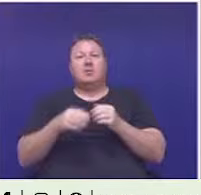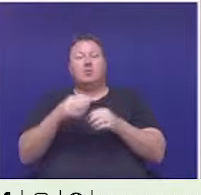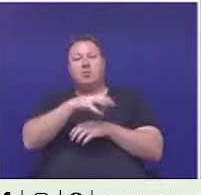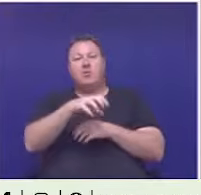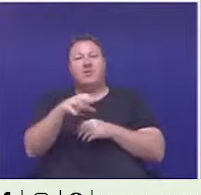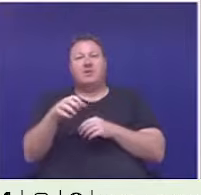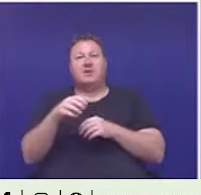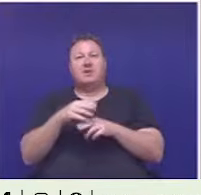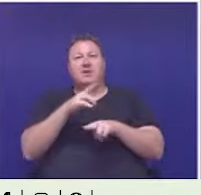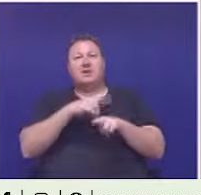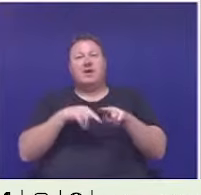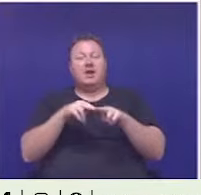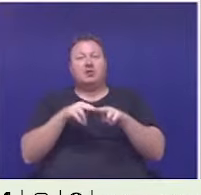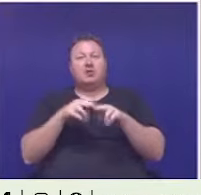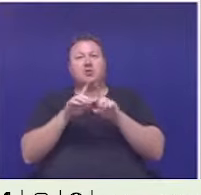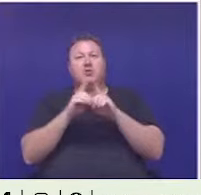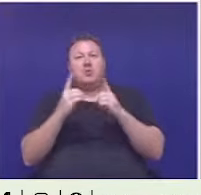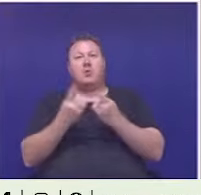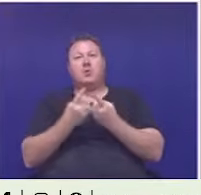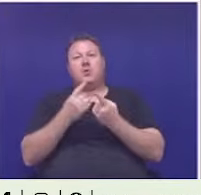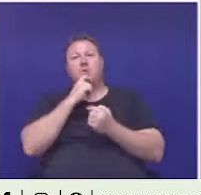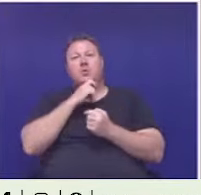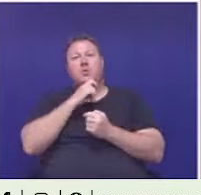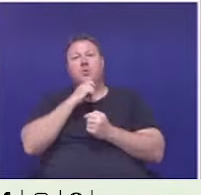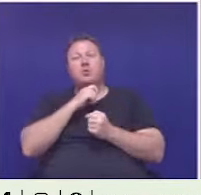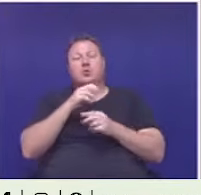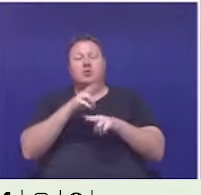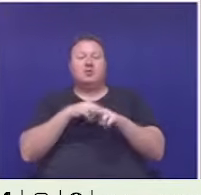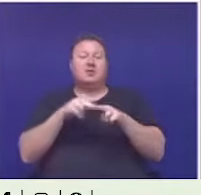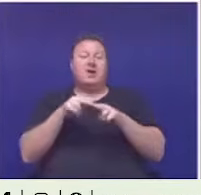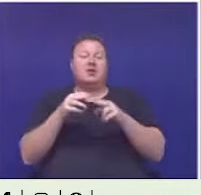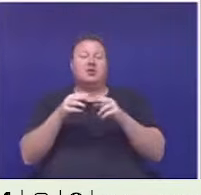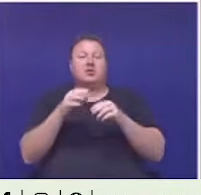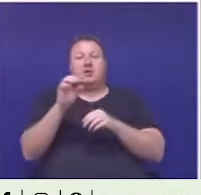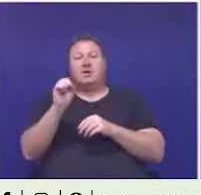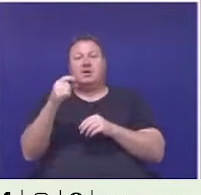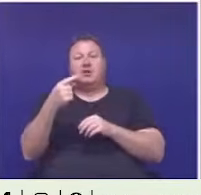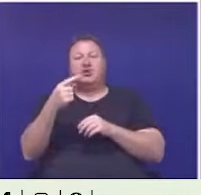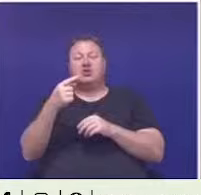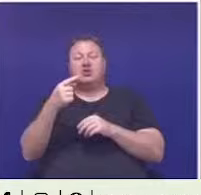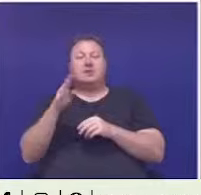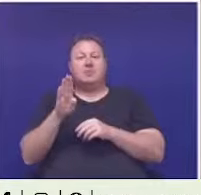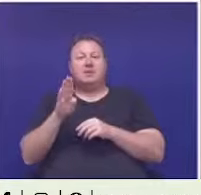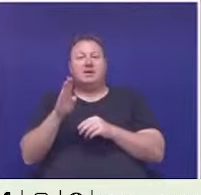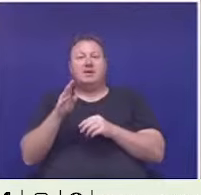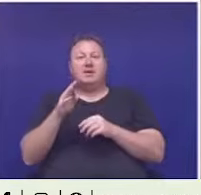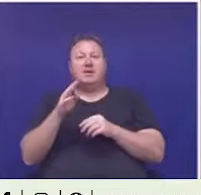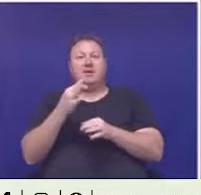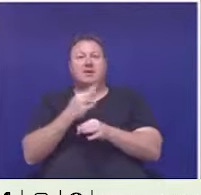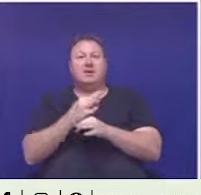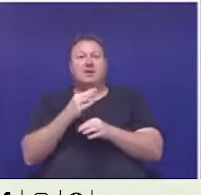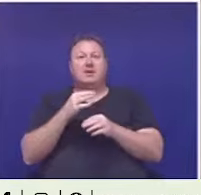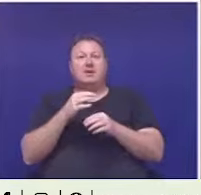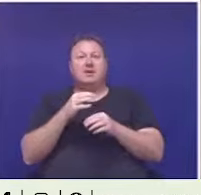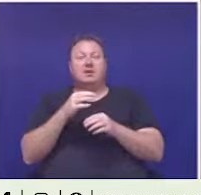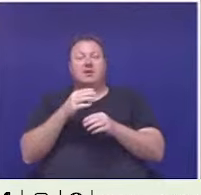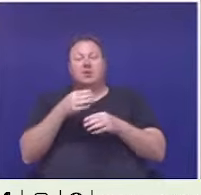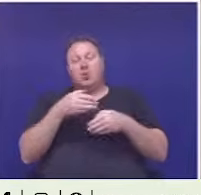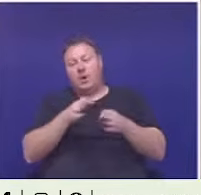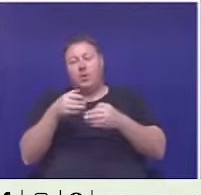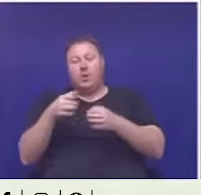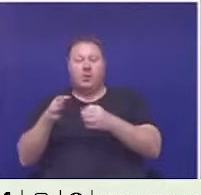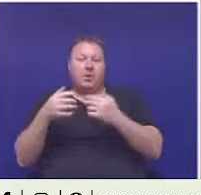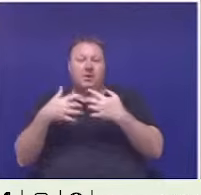from the National Department use national SGB functionality and sampling and a survey approach to